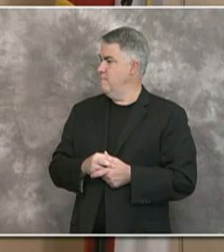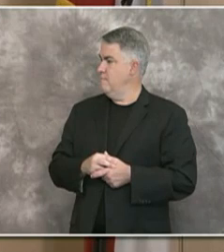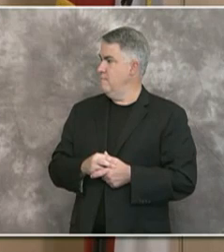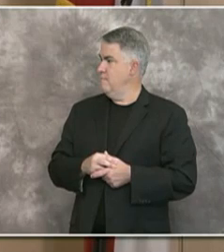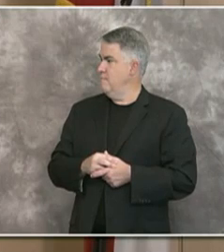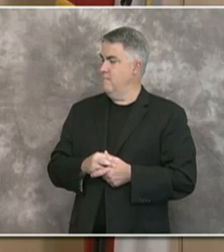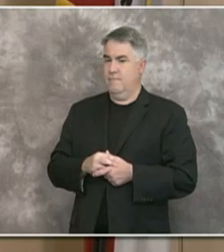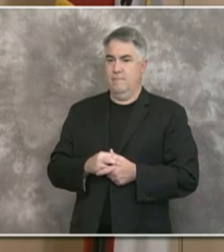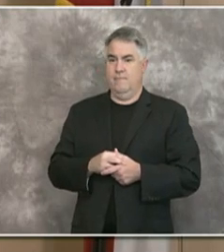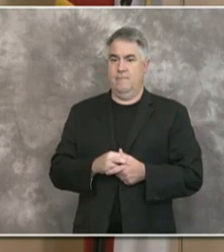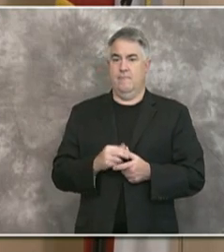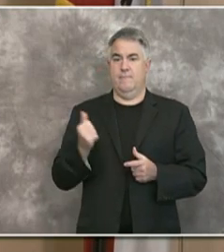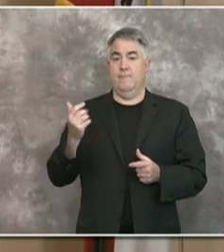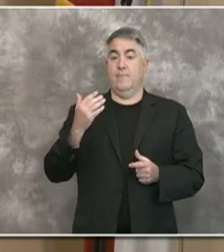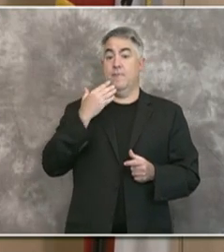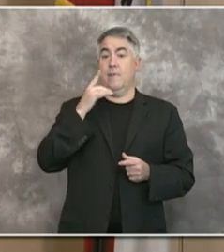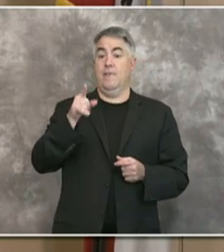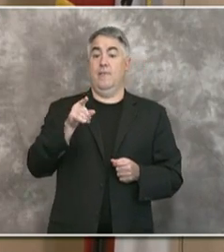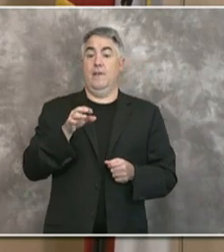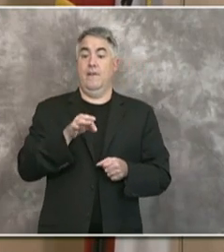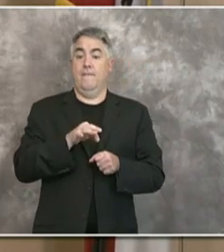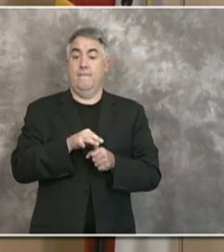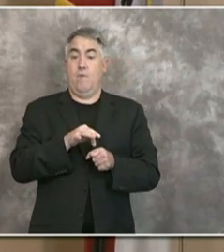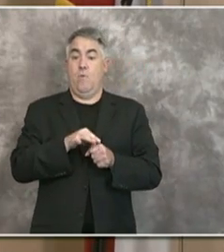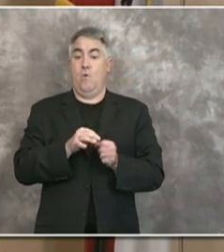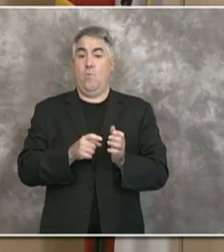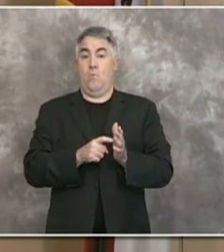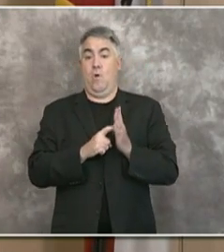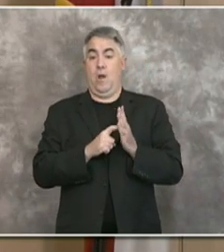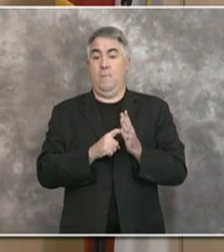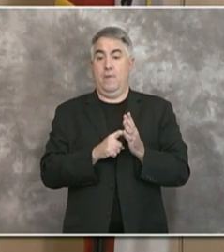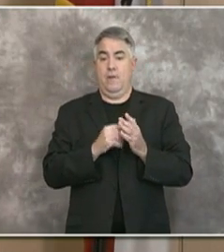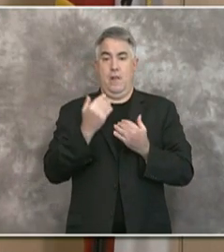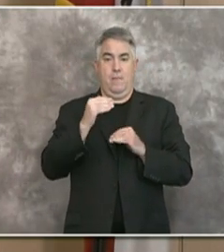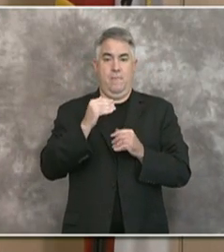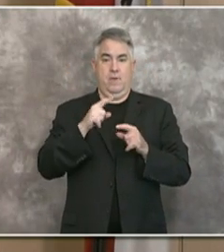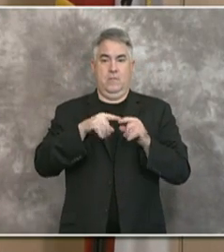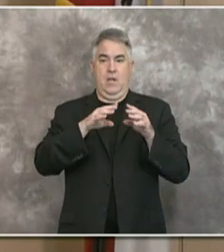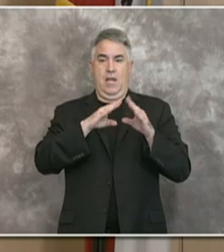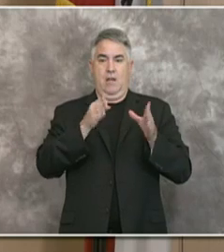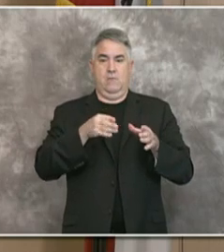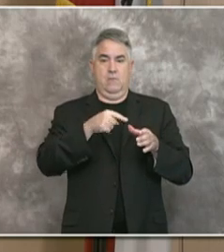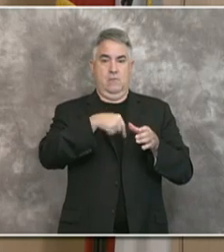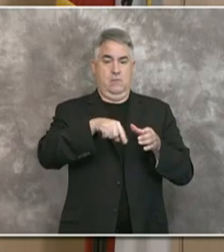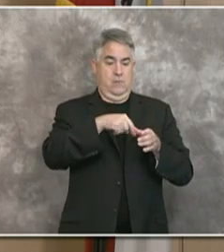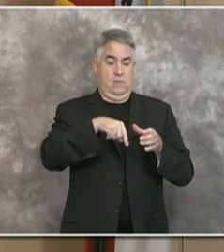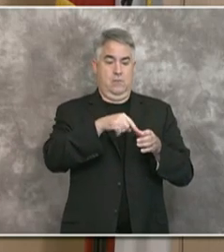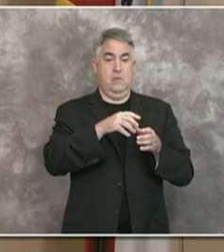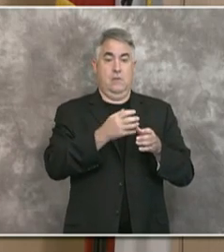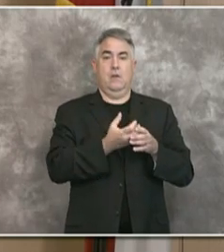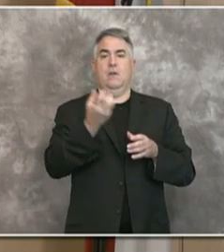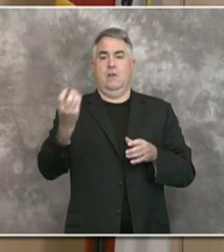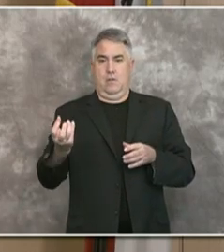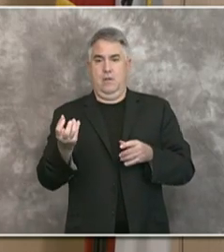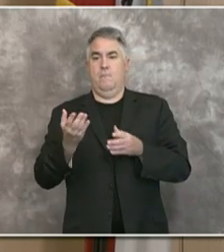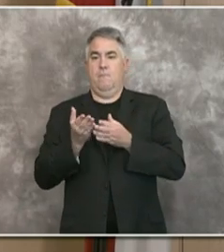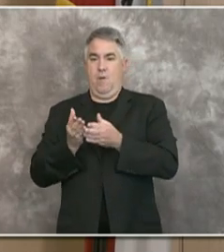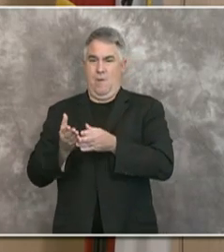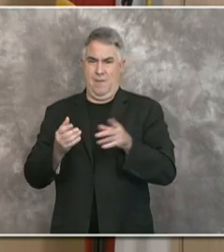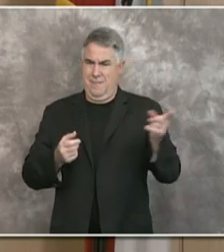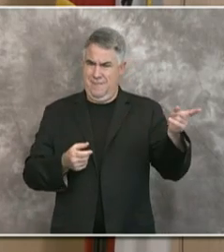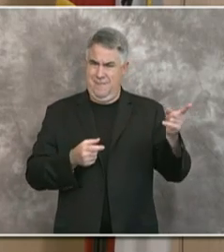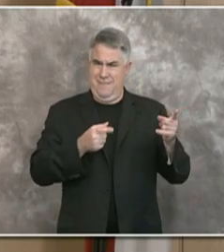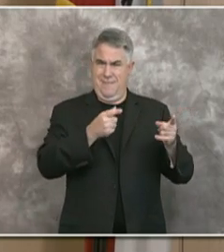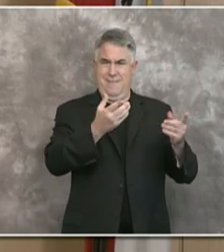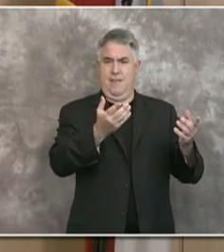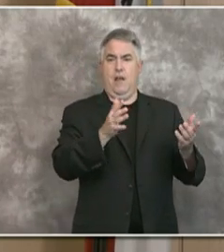Thank you. The boating requirements that are currently in place are limited to households only. The rental items that they're alluding to are individual use